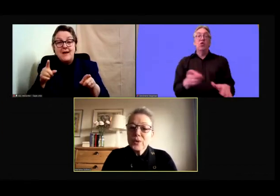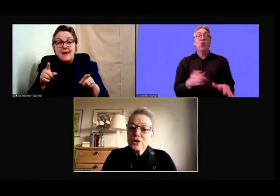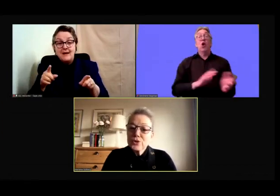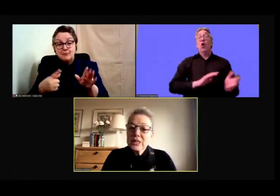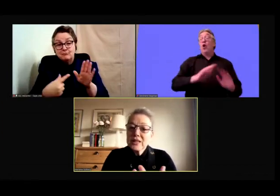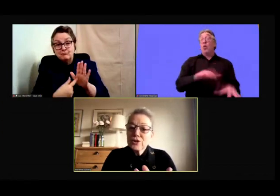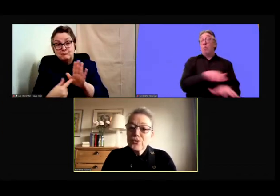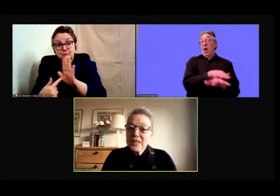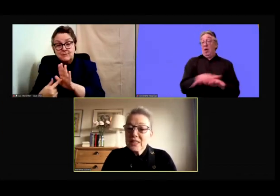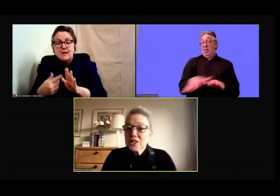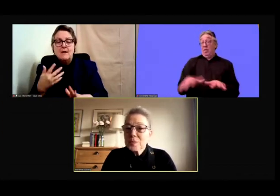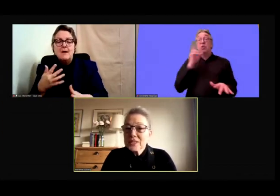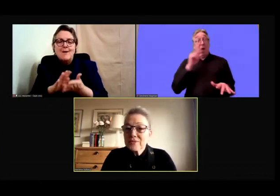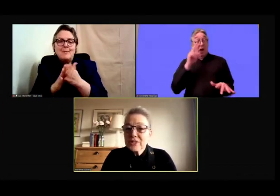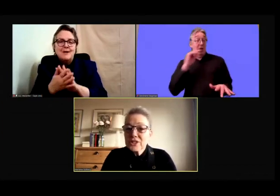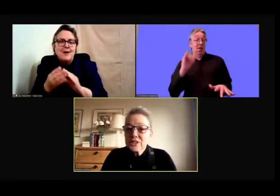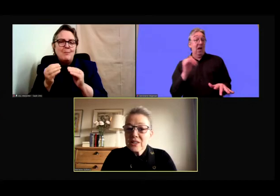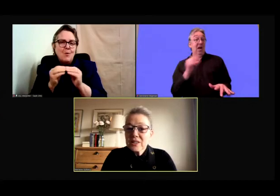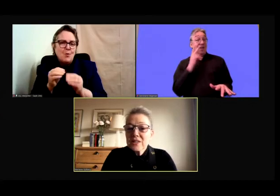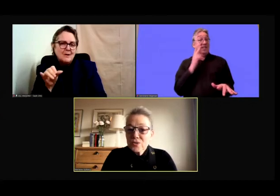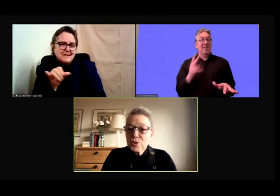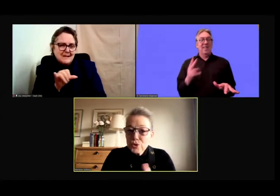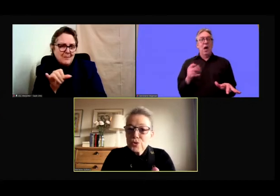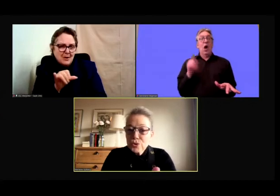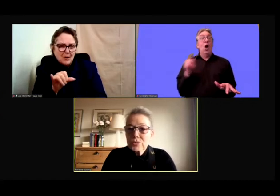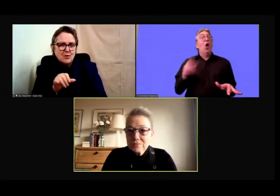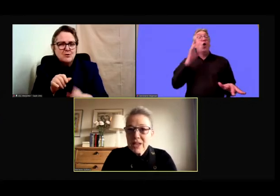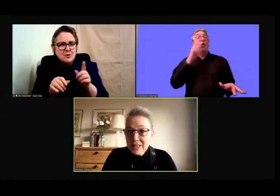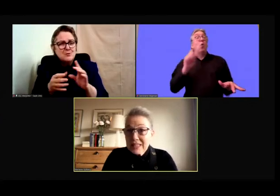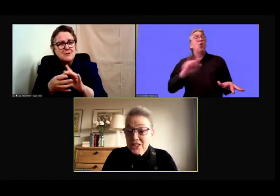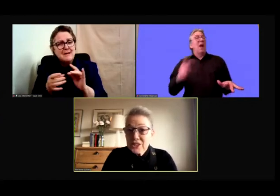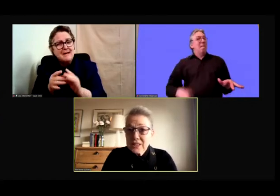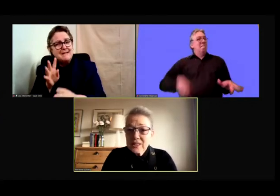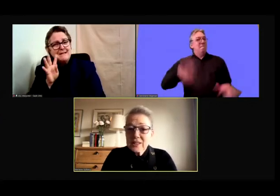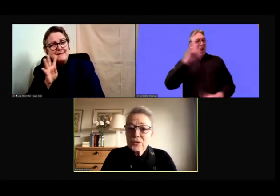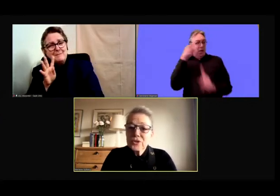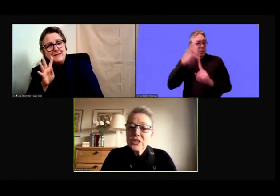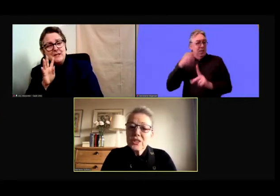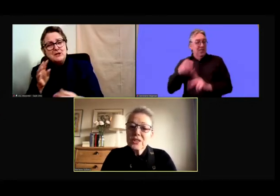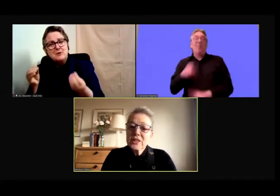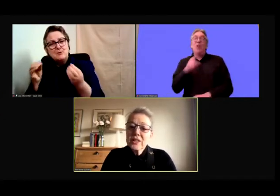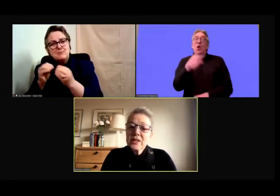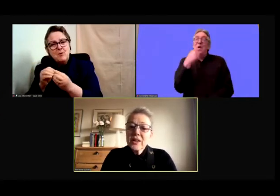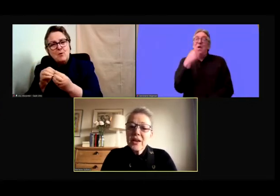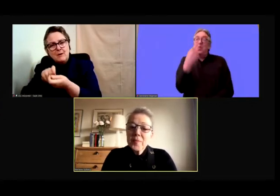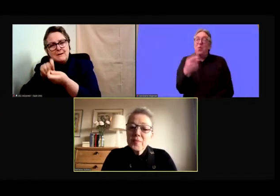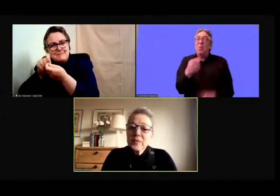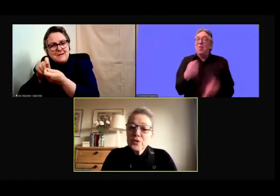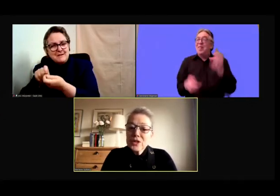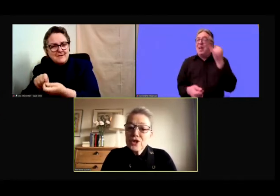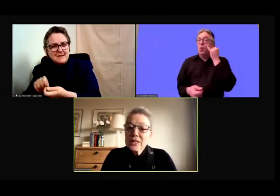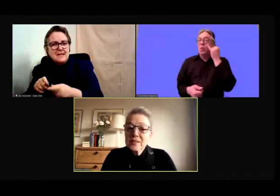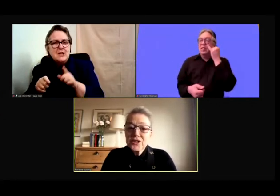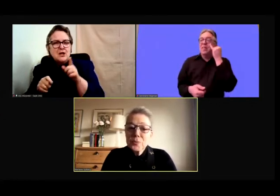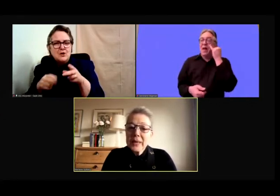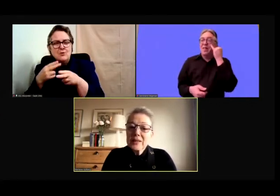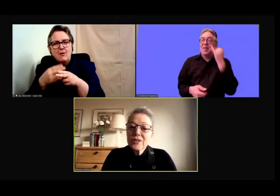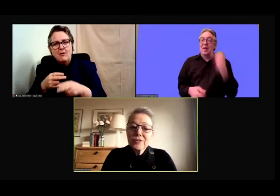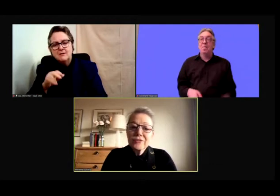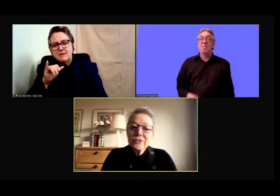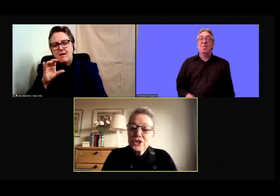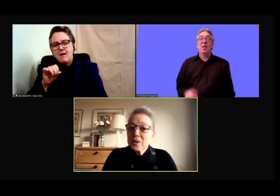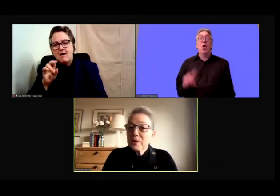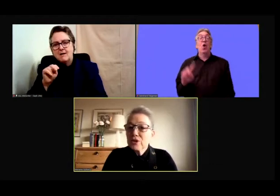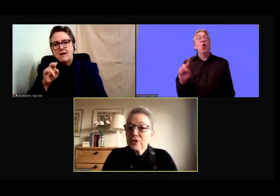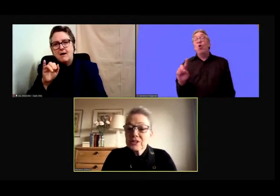on speech where you see increased specificity, what you call iconicity in your thesis, especially in the